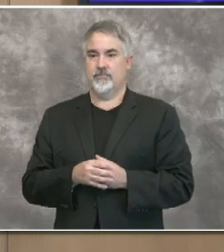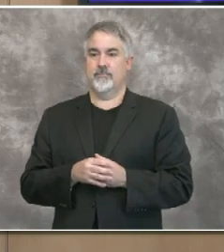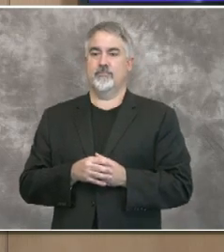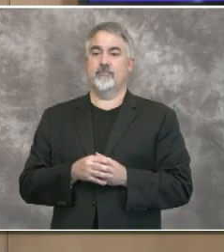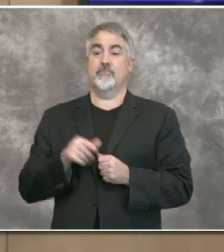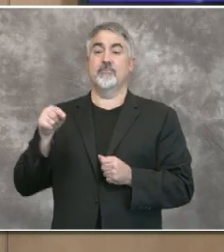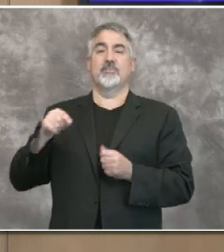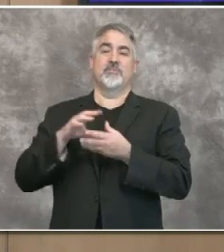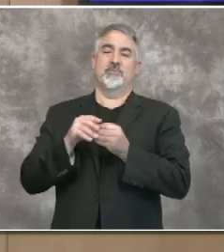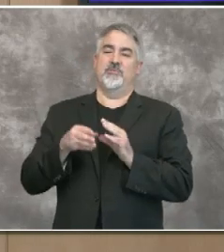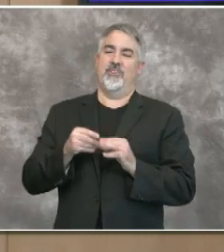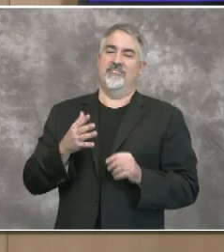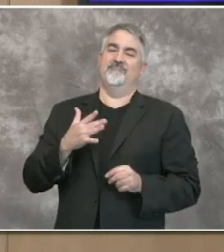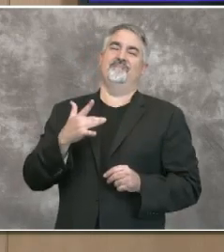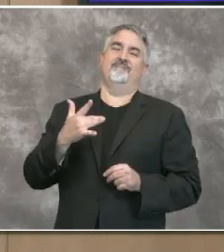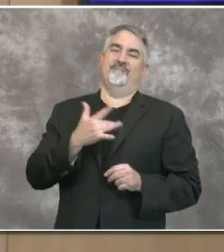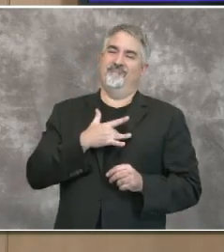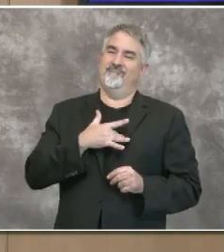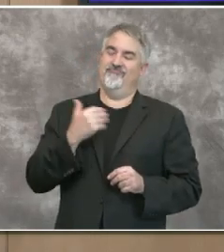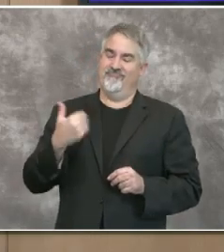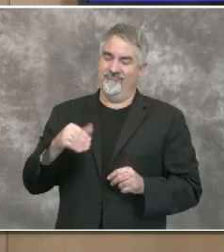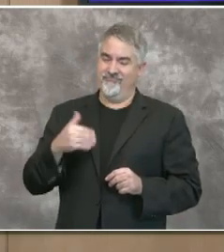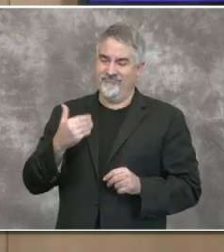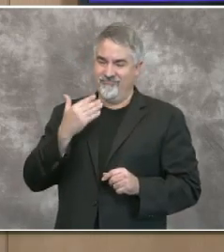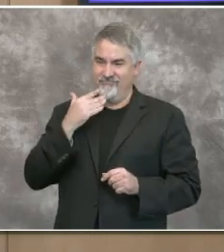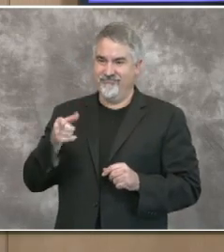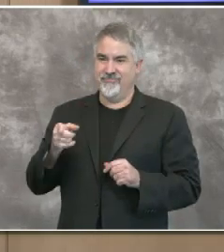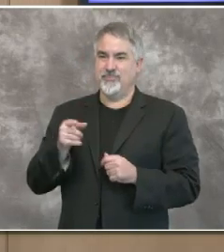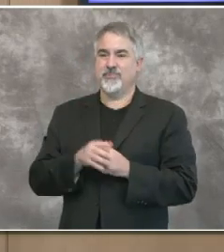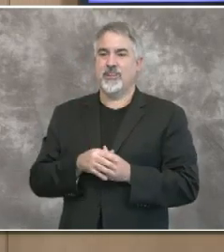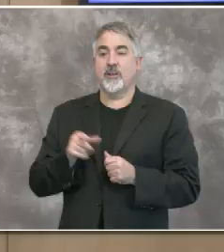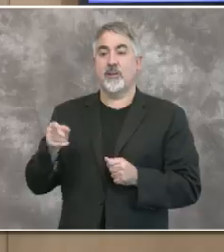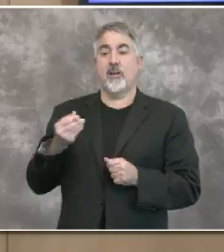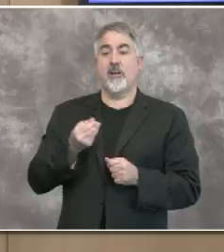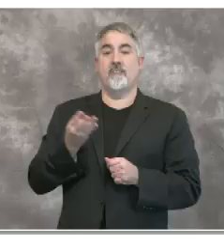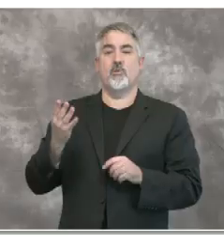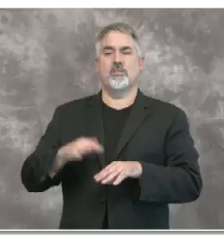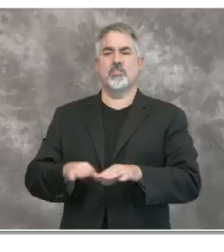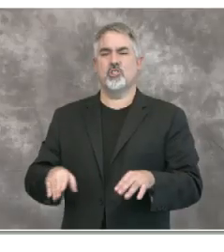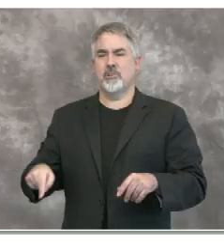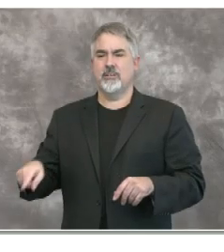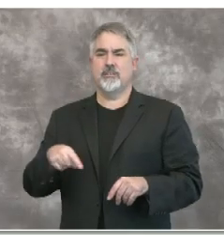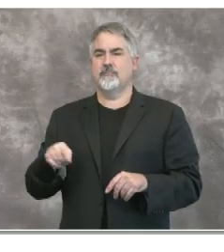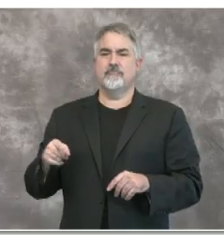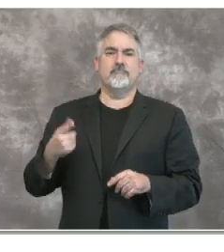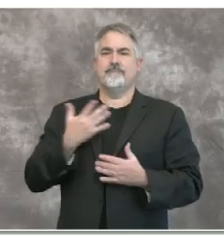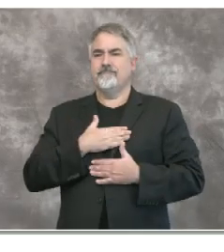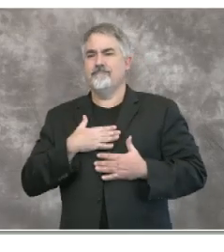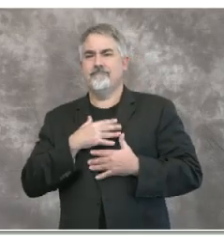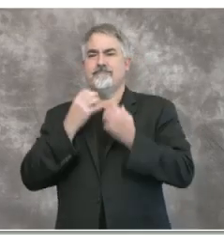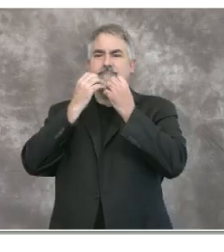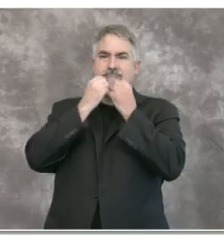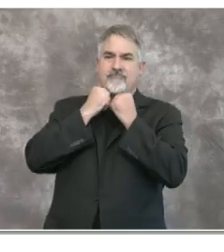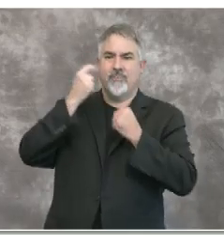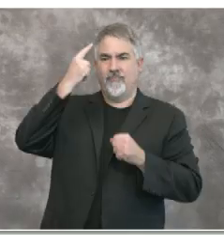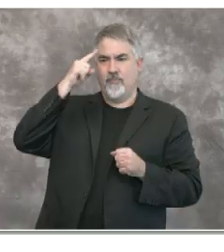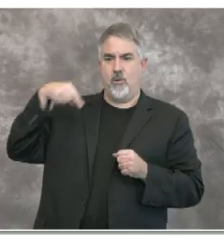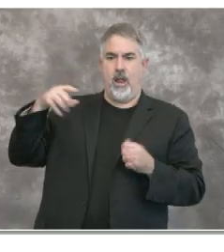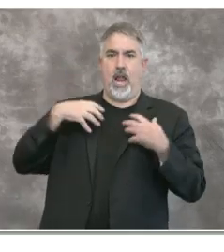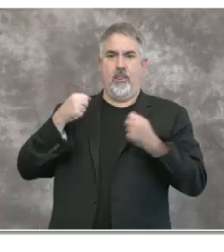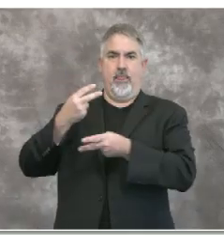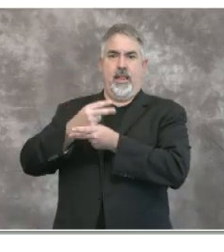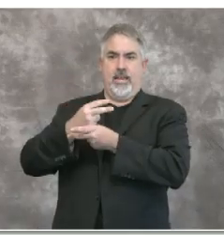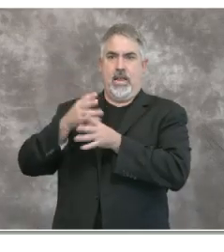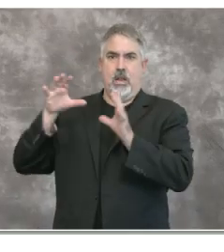heartstrings. Recently, several local children showed their appreciation for the county's public health lab. Staff from the